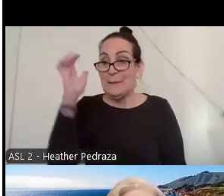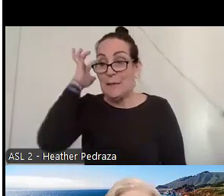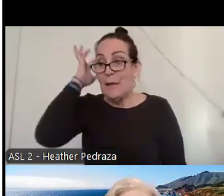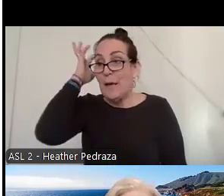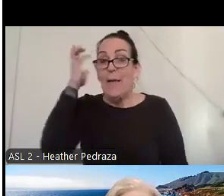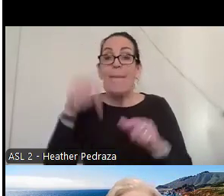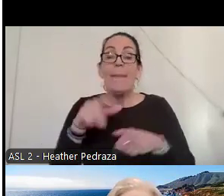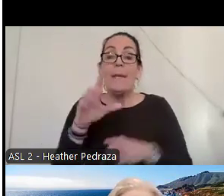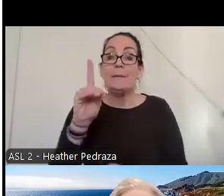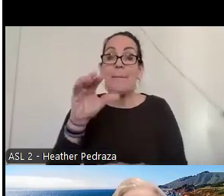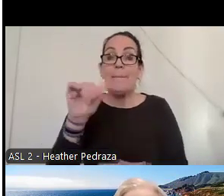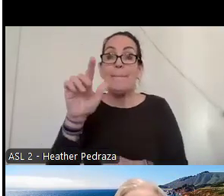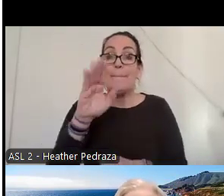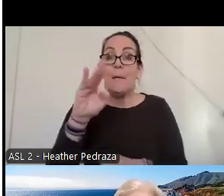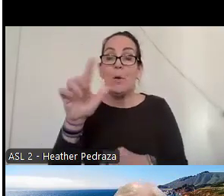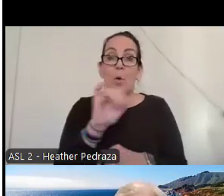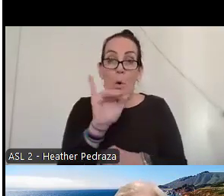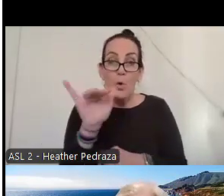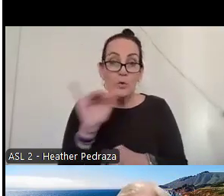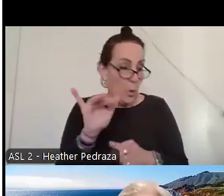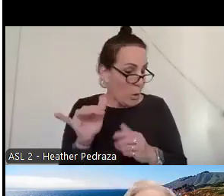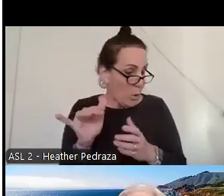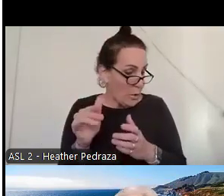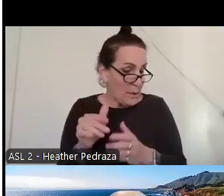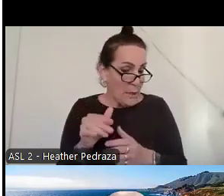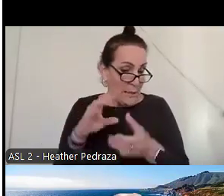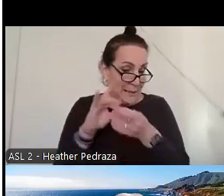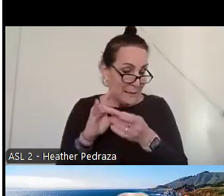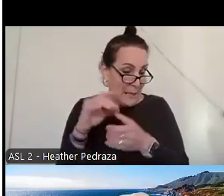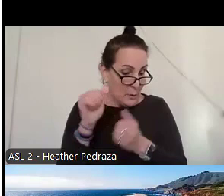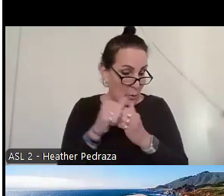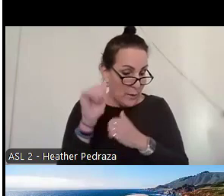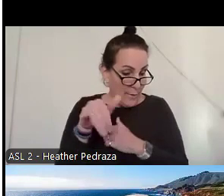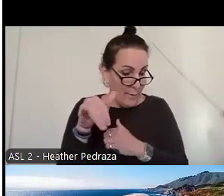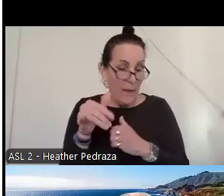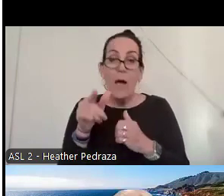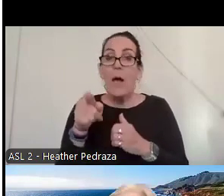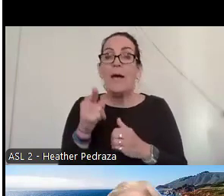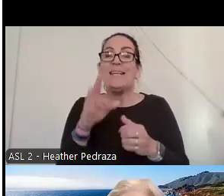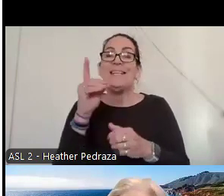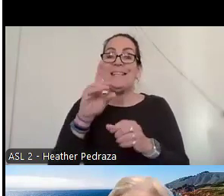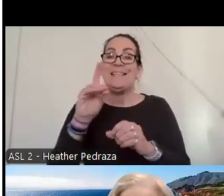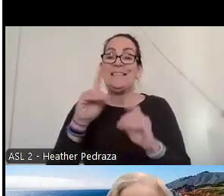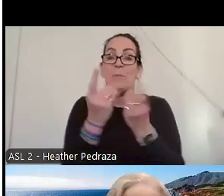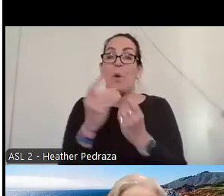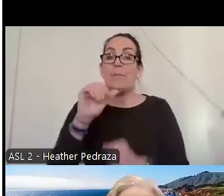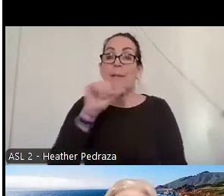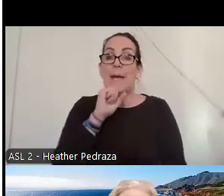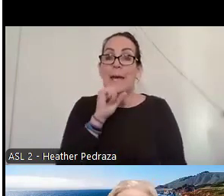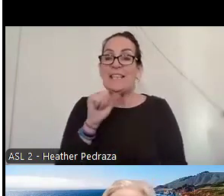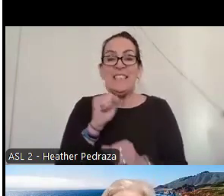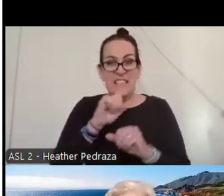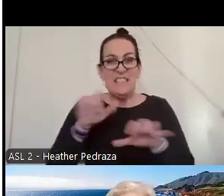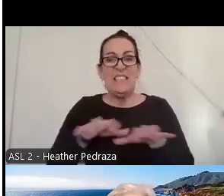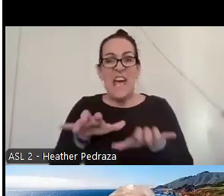these ADRCs to use existing trainings because there is quite a bit. I know the Department of Aging has done a lot in this space. So this